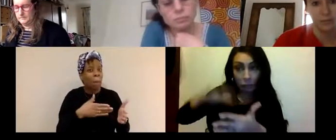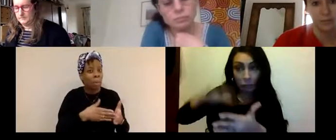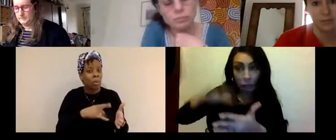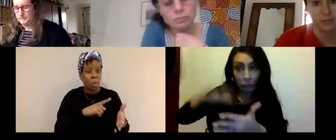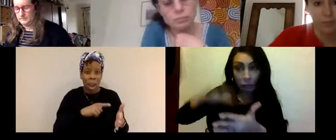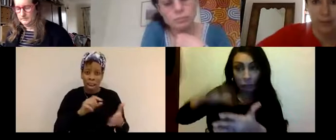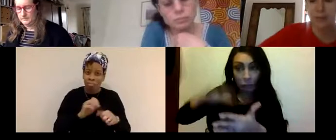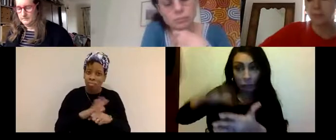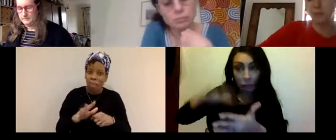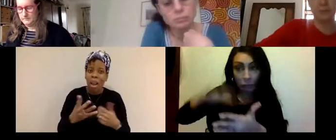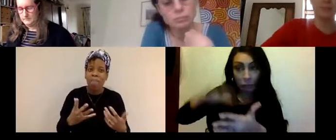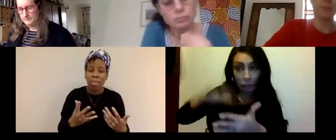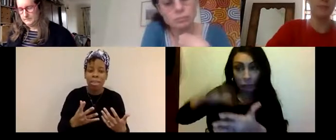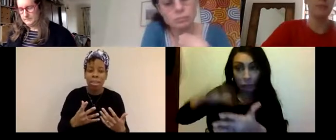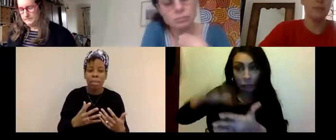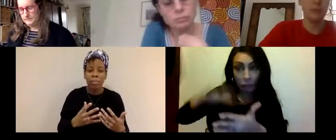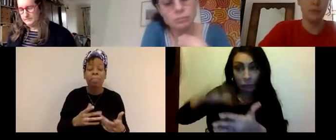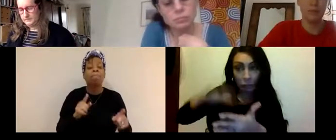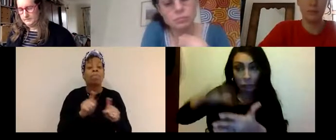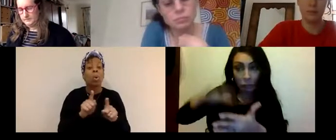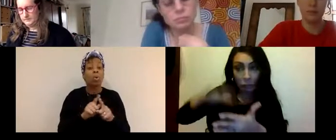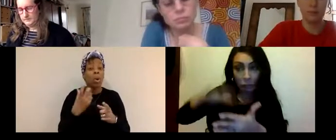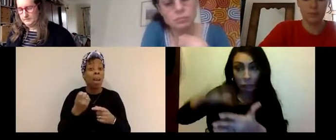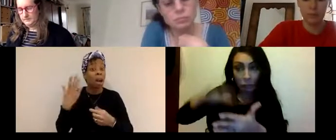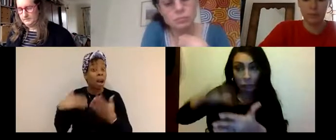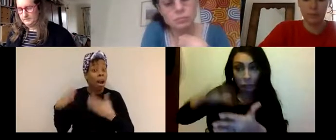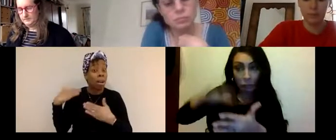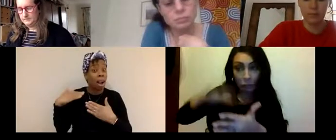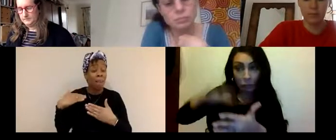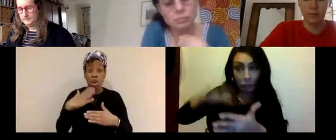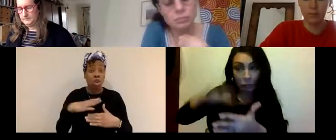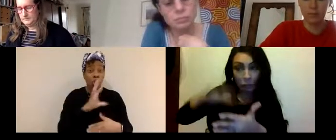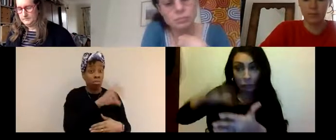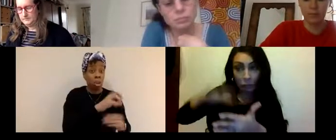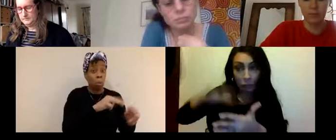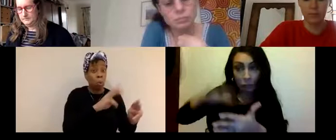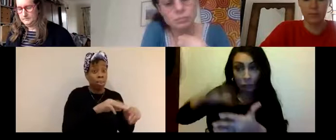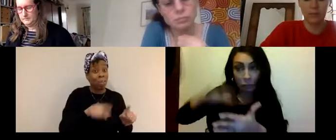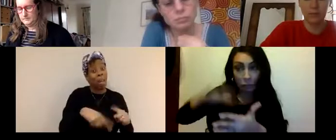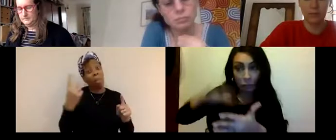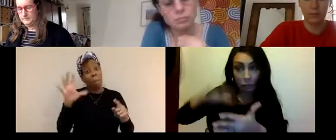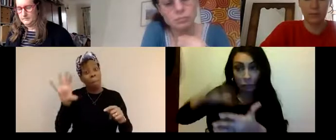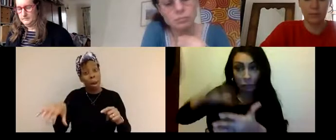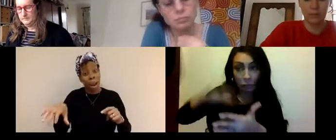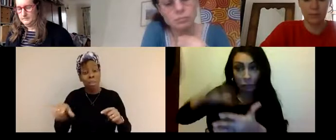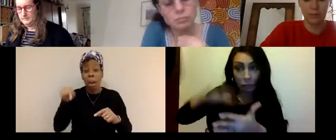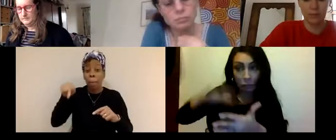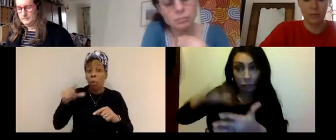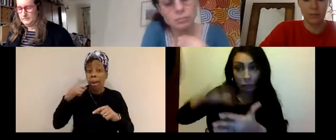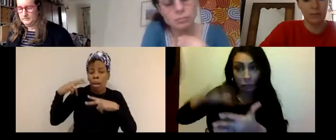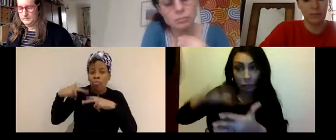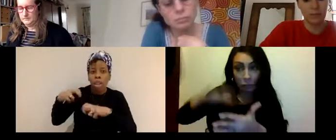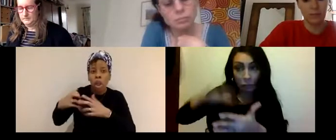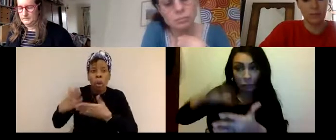got. And equally, there's also an archive that's not within the museum, but it might be that you could do further research from the archive and